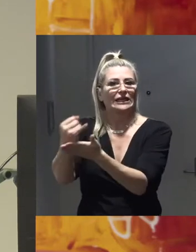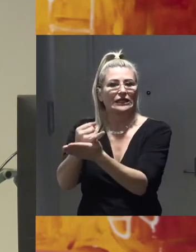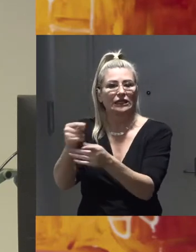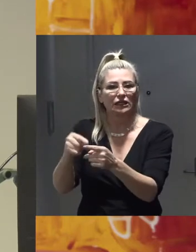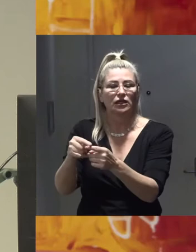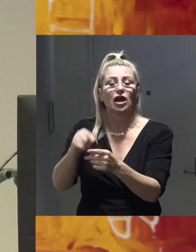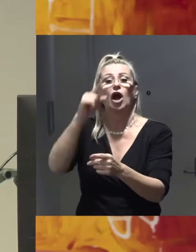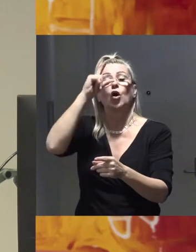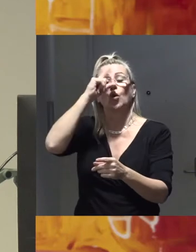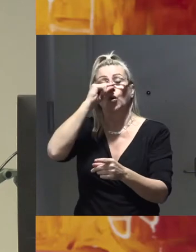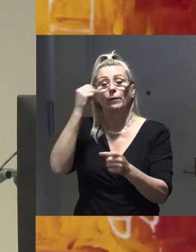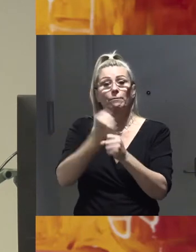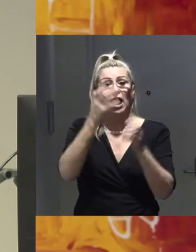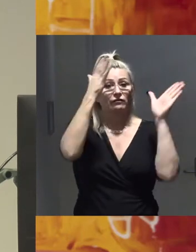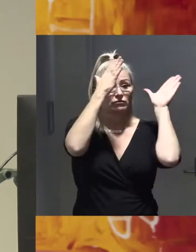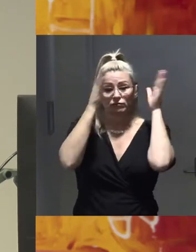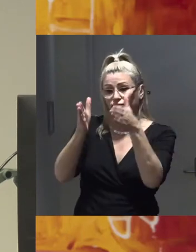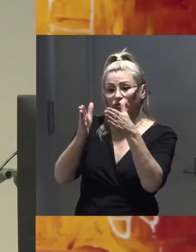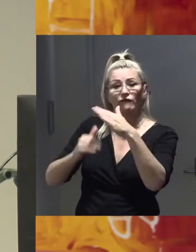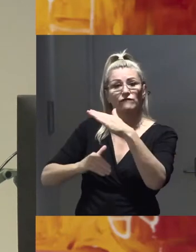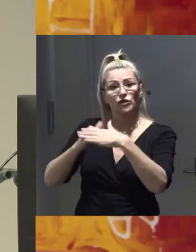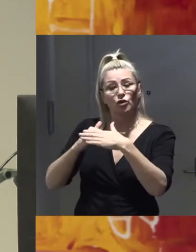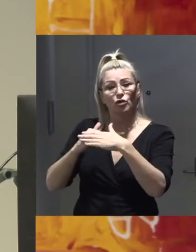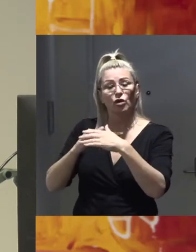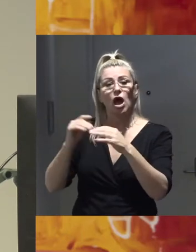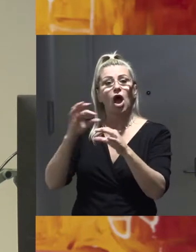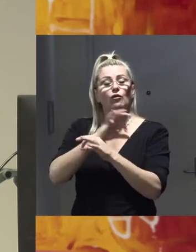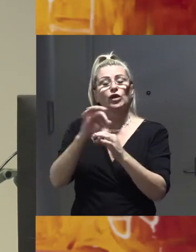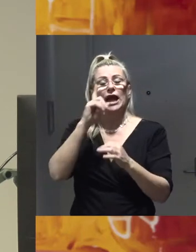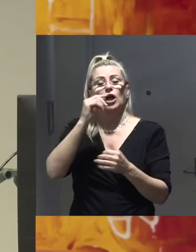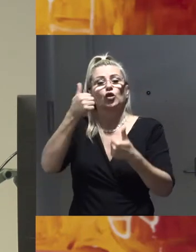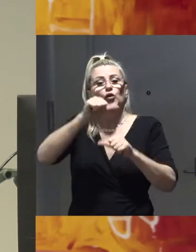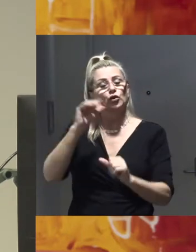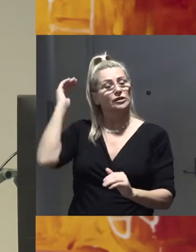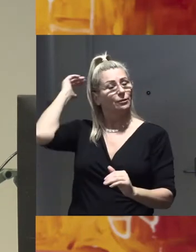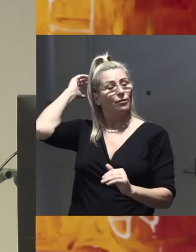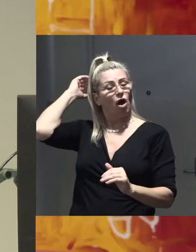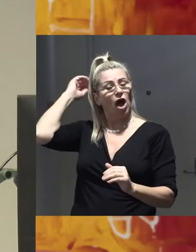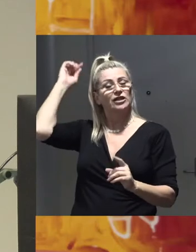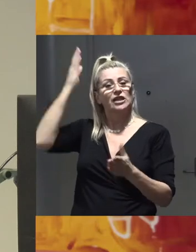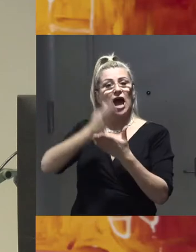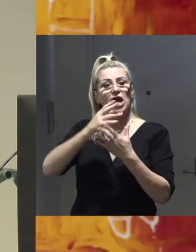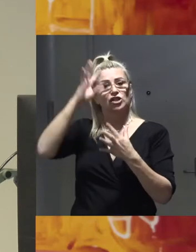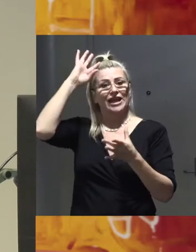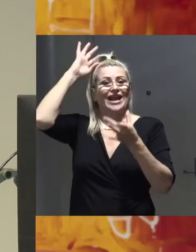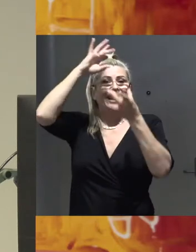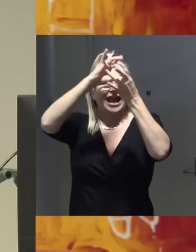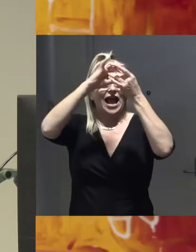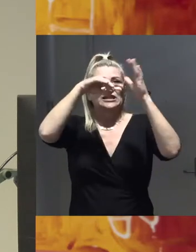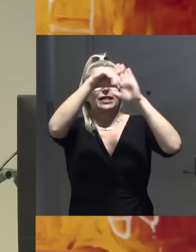one's complete attention and detract from the mental resources needed to actually engage in rumination.